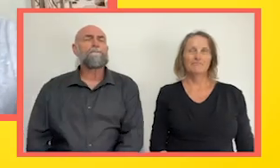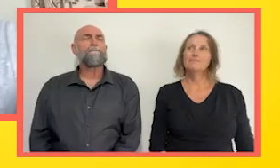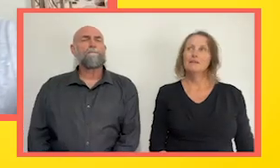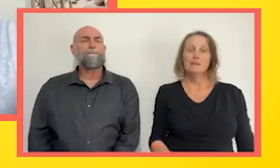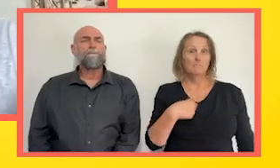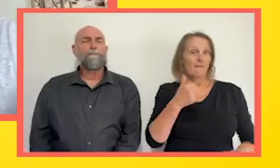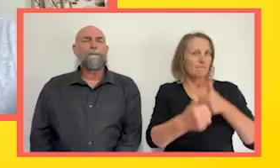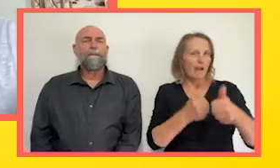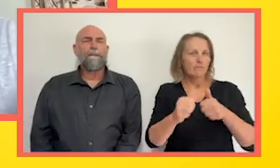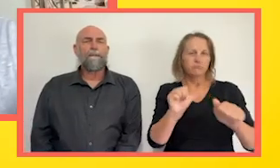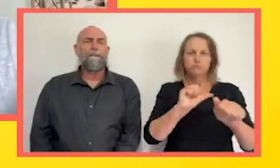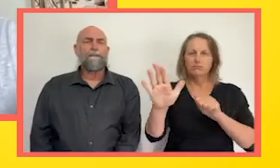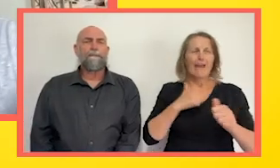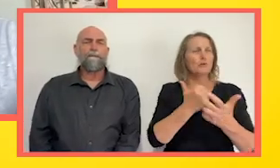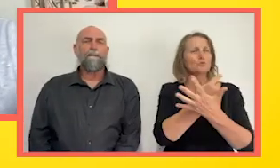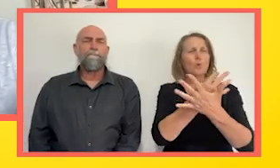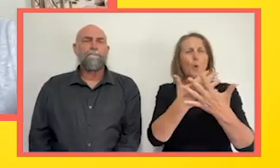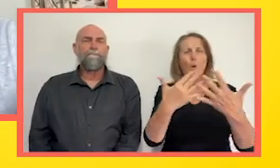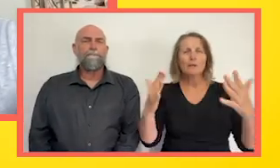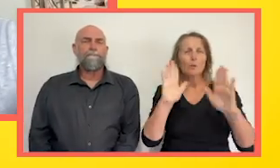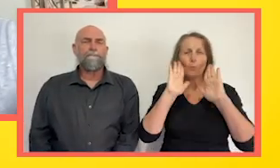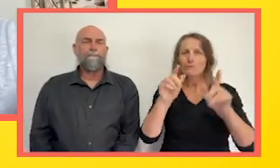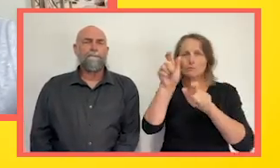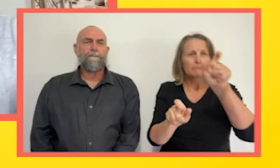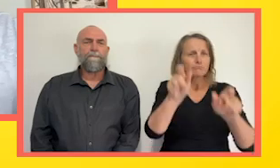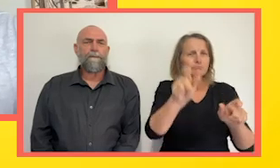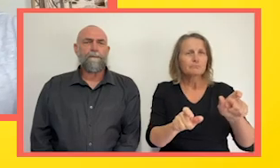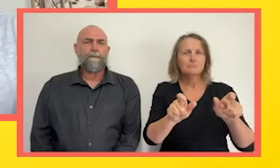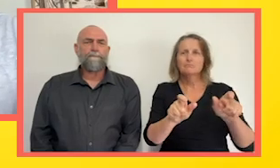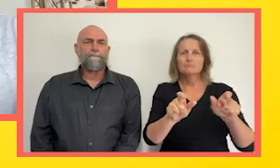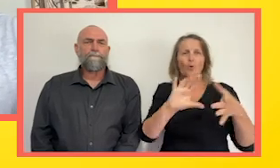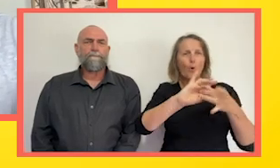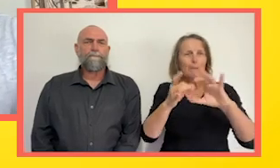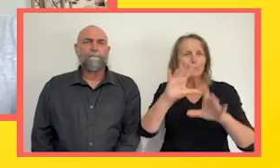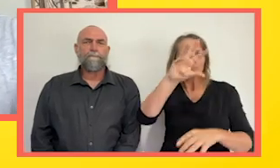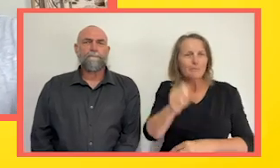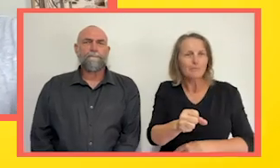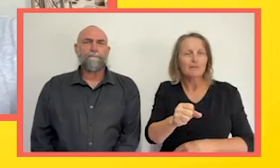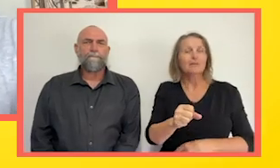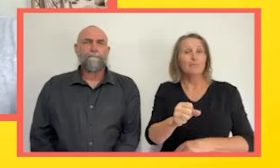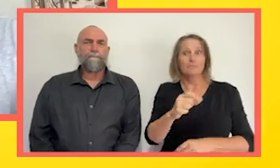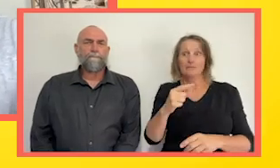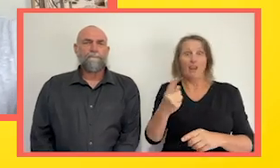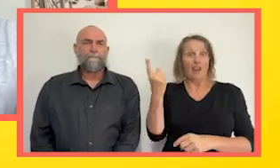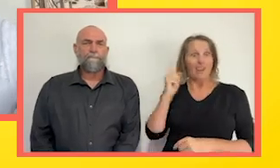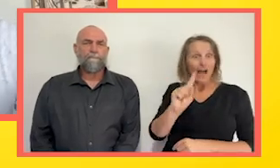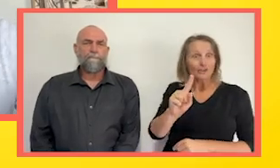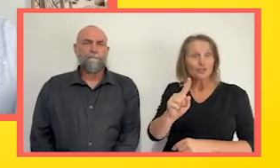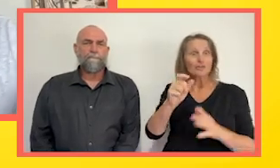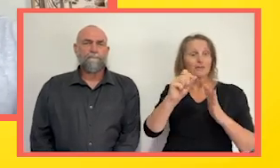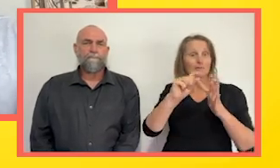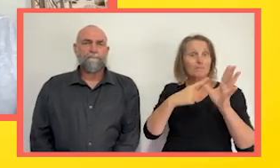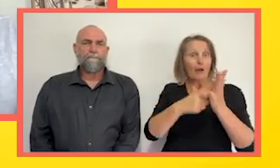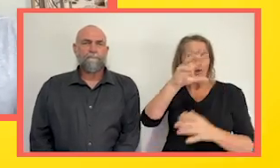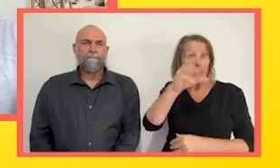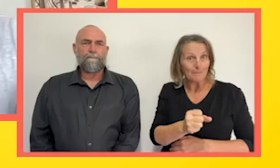is quite difficult at the moment. There is so many amazing stories from, let's call it the You Little Ripper off-season, all right? You know, from the end of season 2 to the